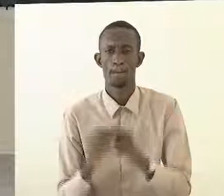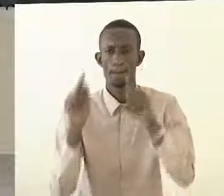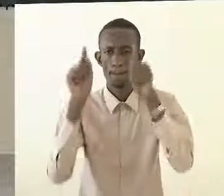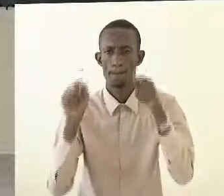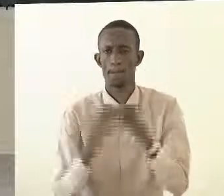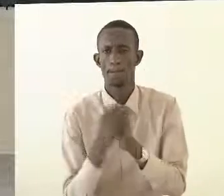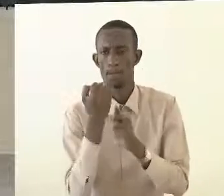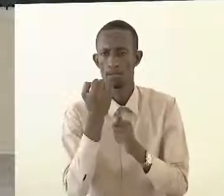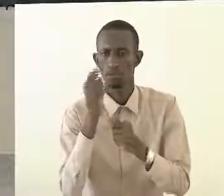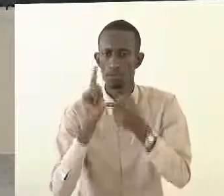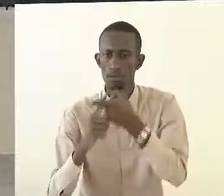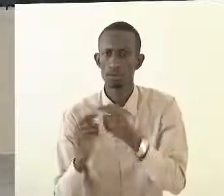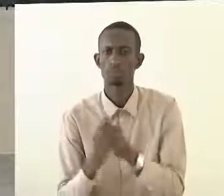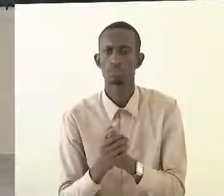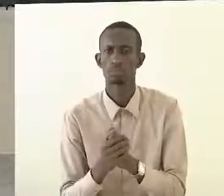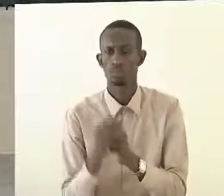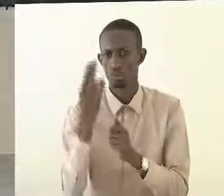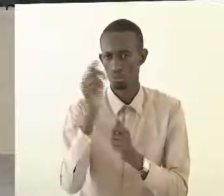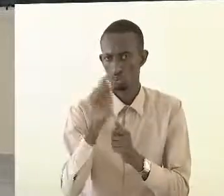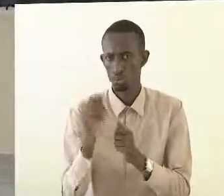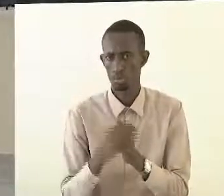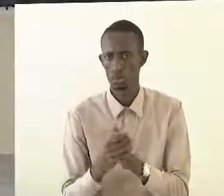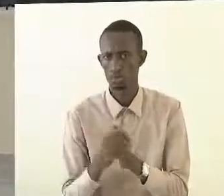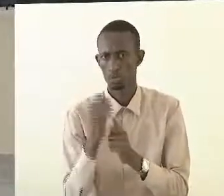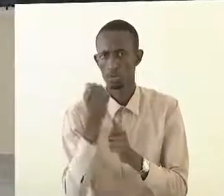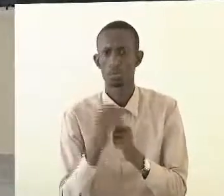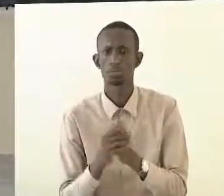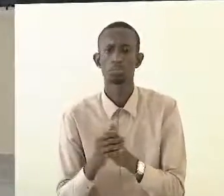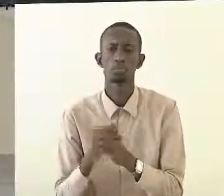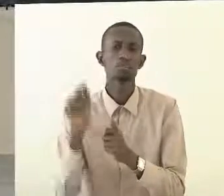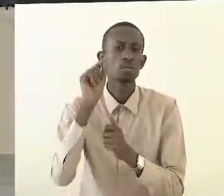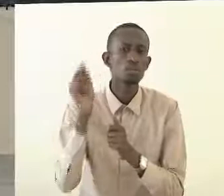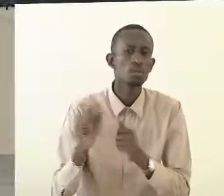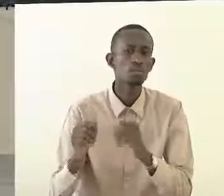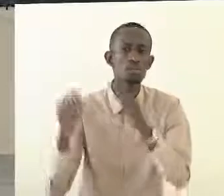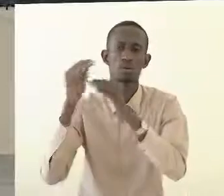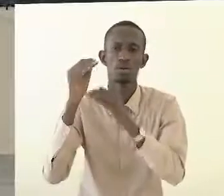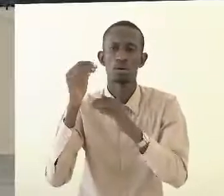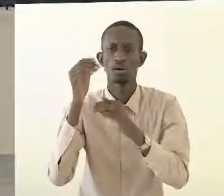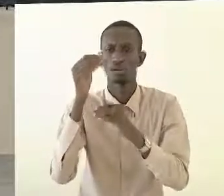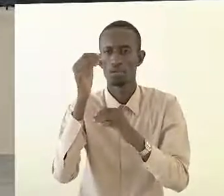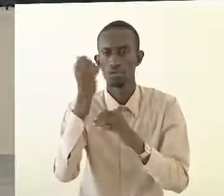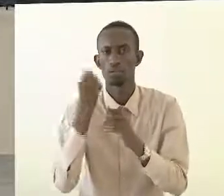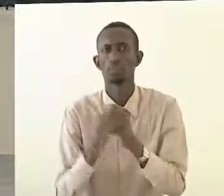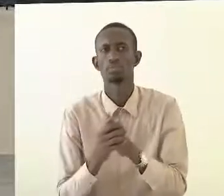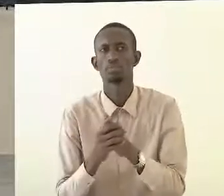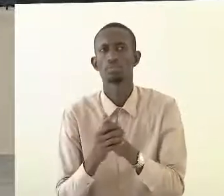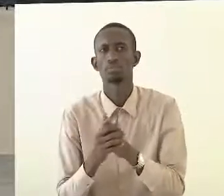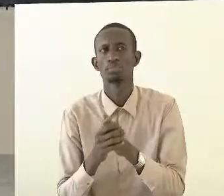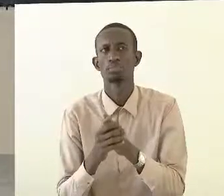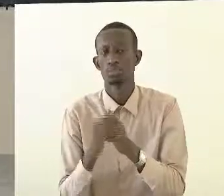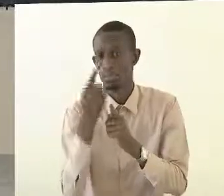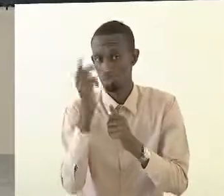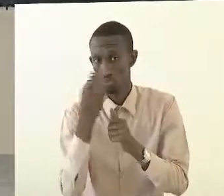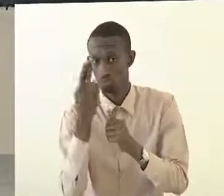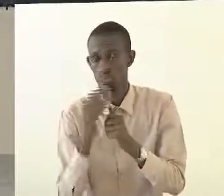5 times 2 divided by 5, z power 5 divided by 2, plus